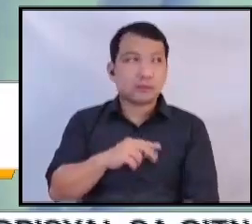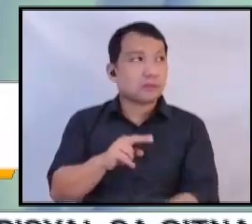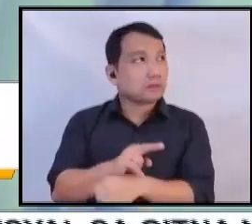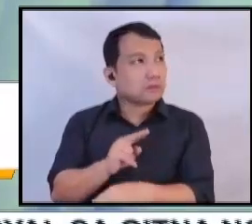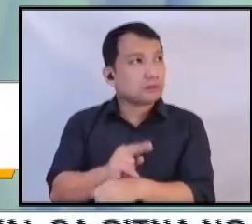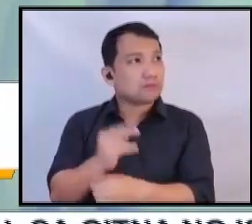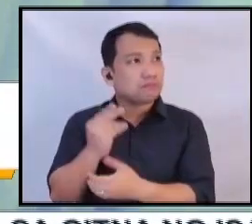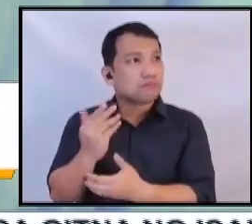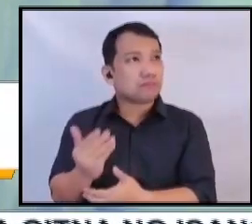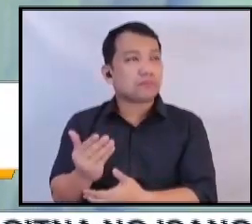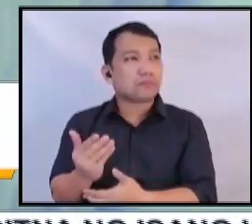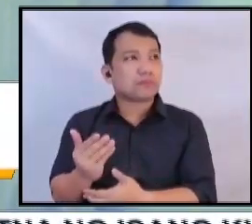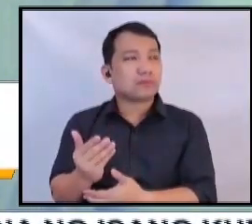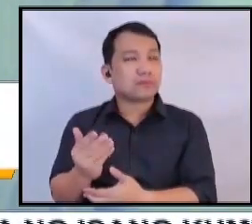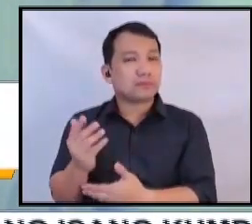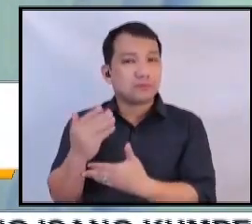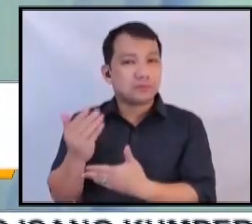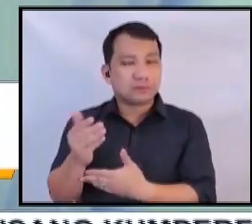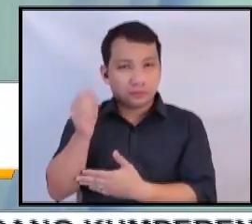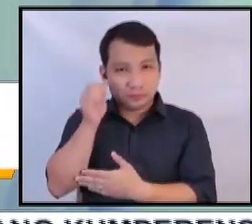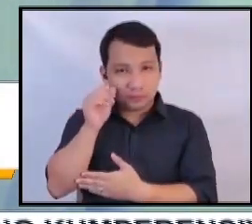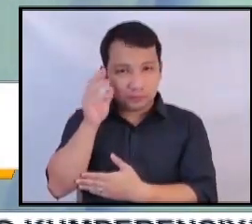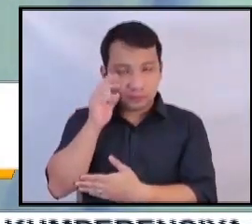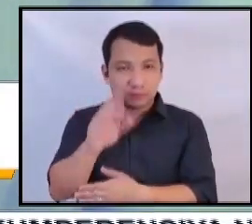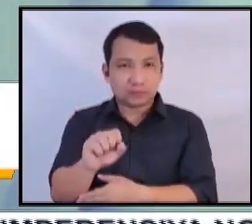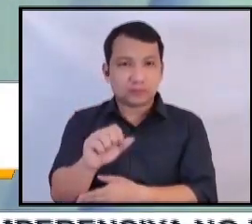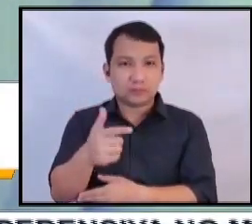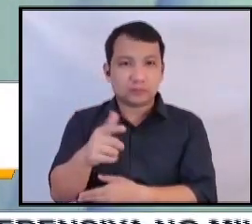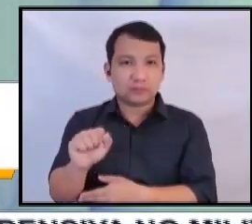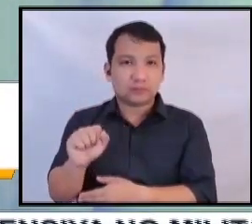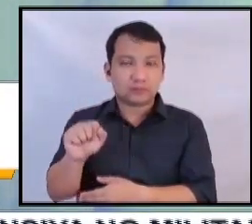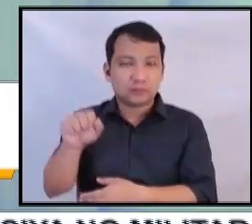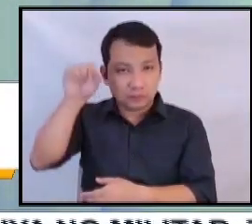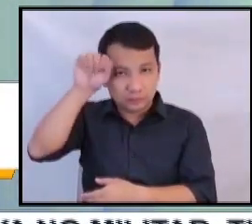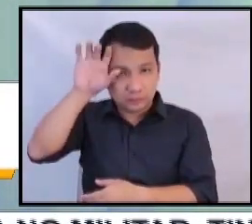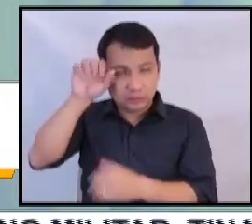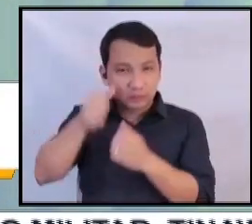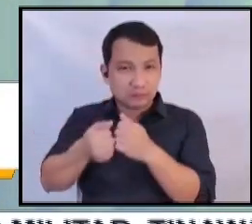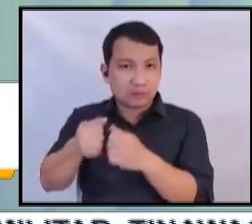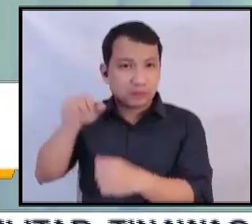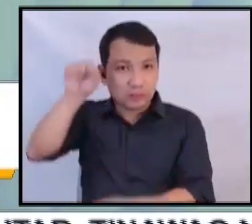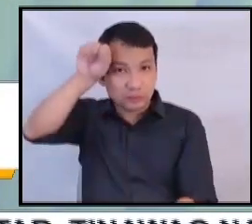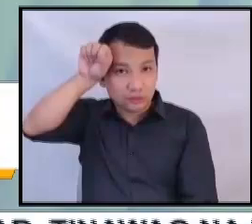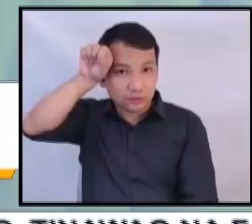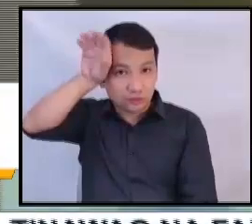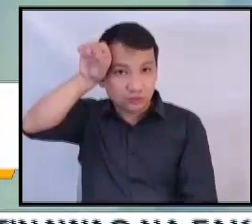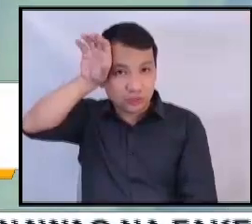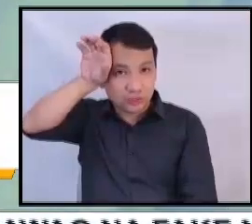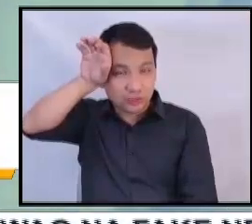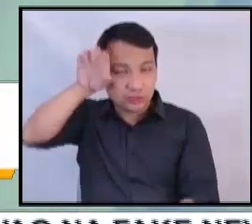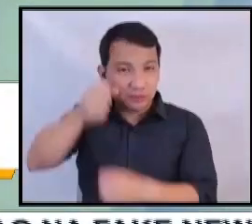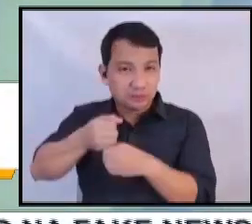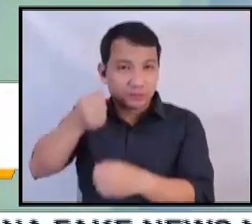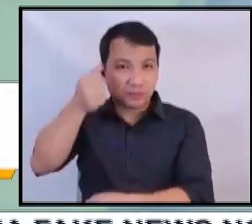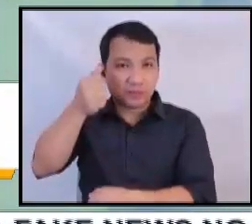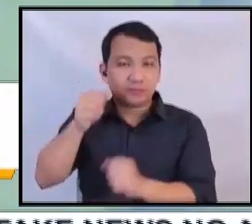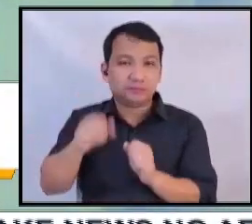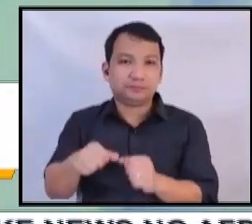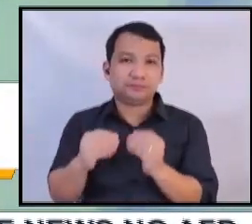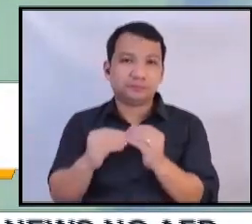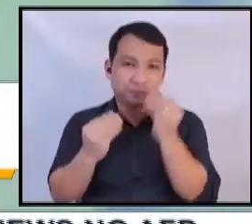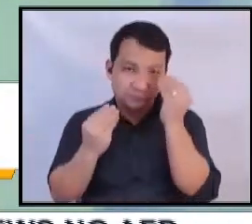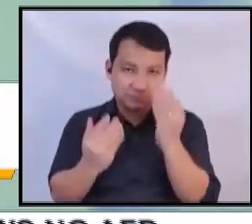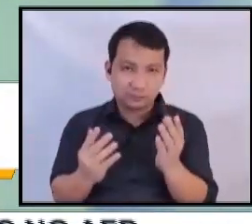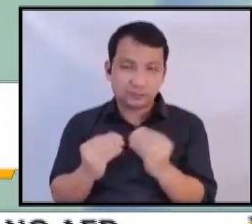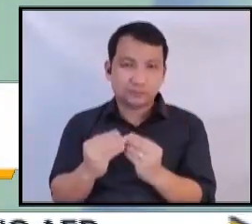raise awareness about the Soji bill and its passing, I think it's also a responsibility for me to further that and do more about